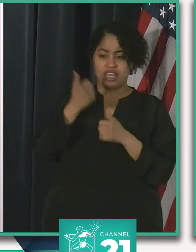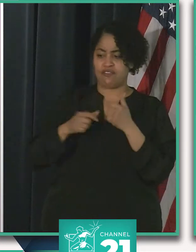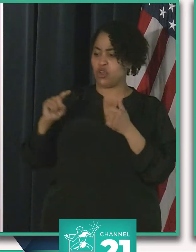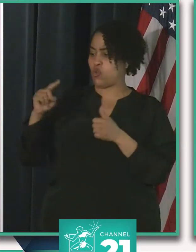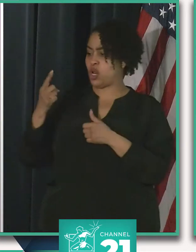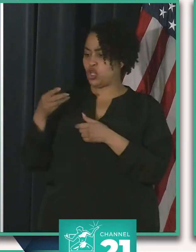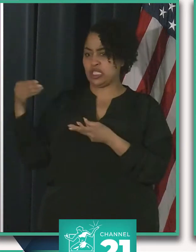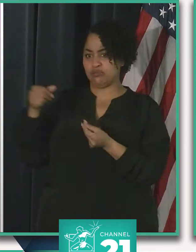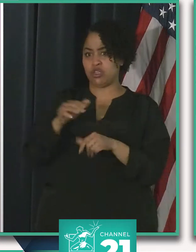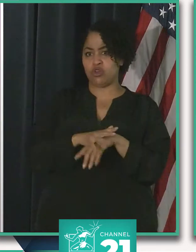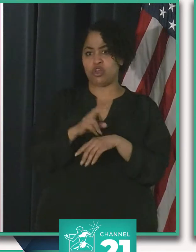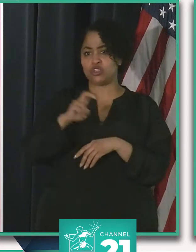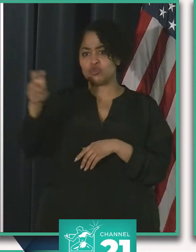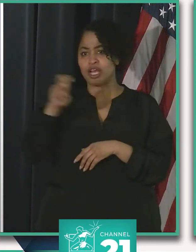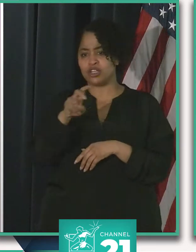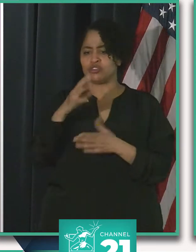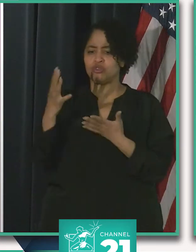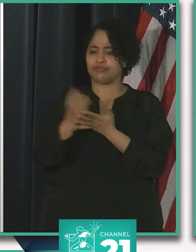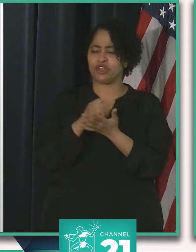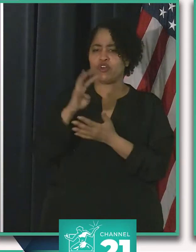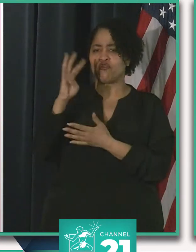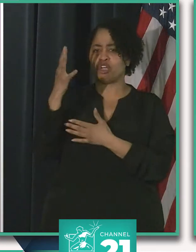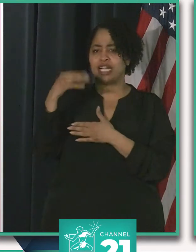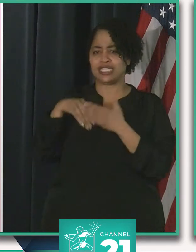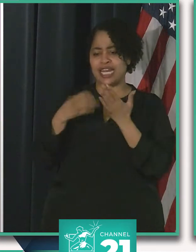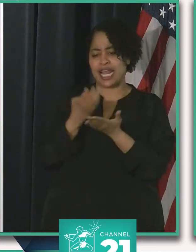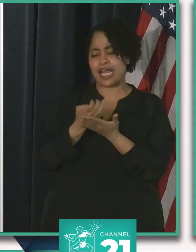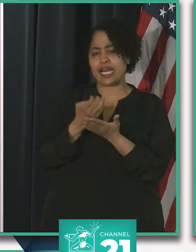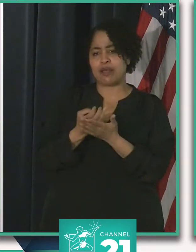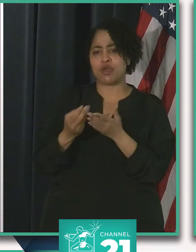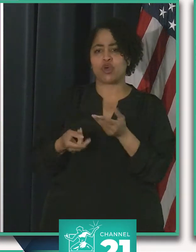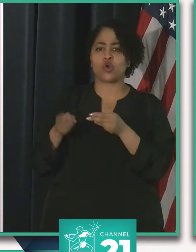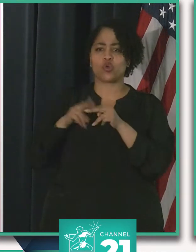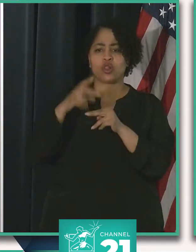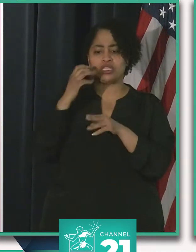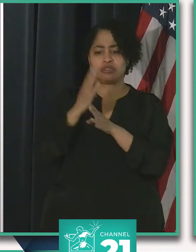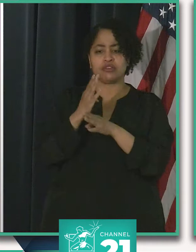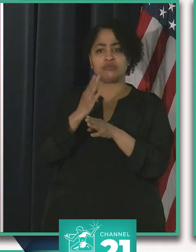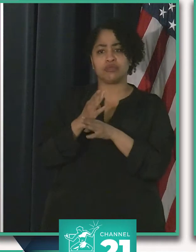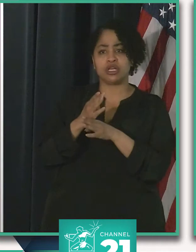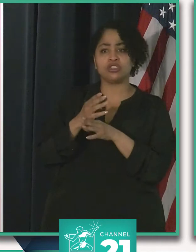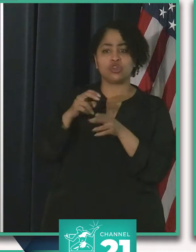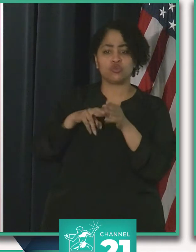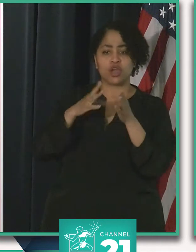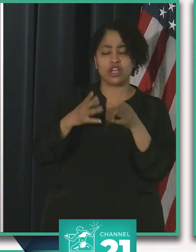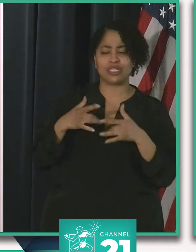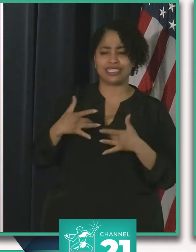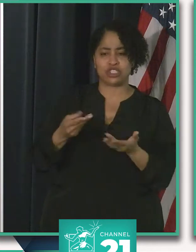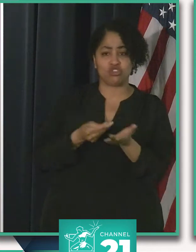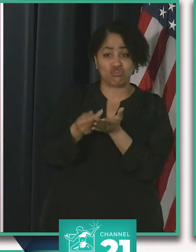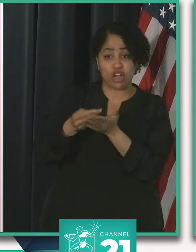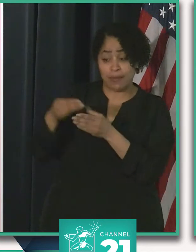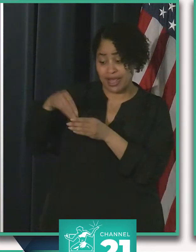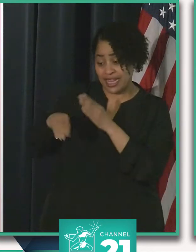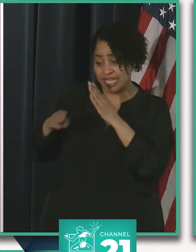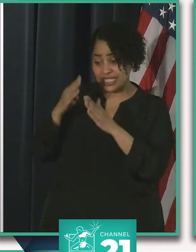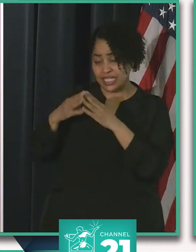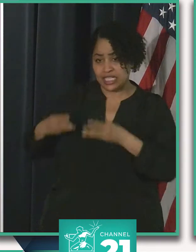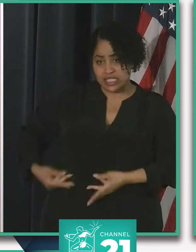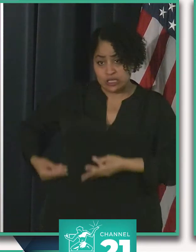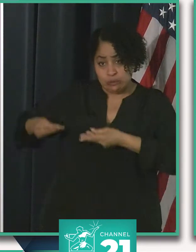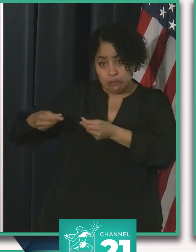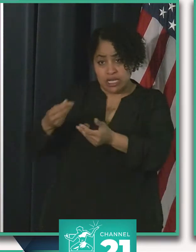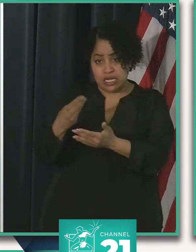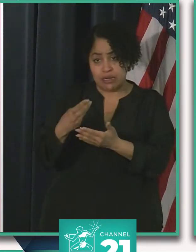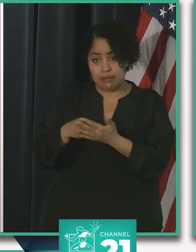transit, you would generate $4 in economic growth, because bus riders tend to shop in the city, spend their money in the city, and